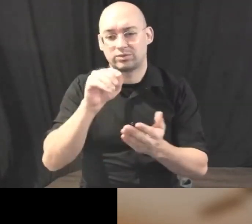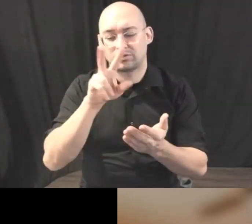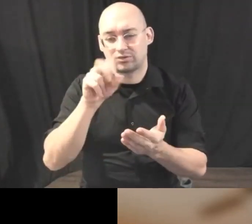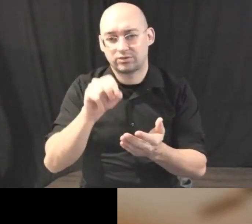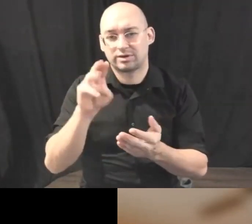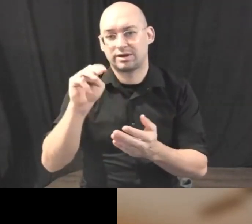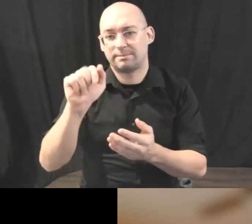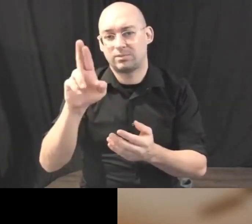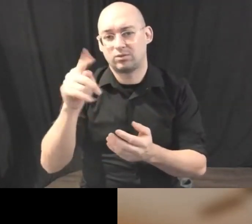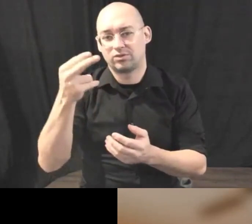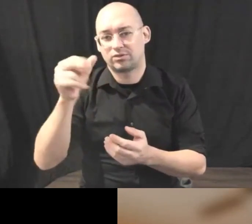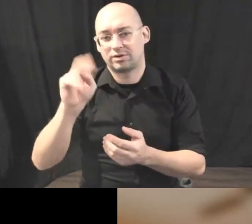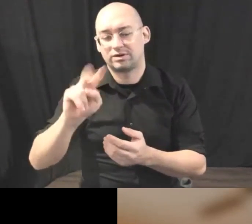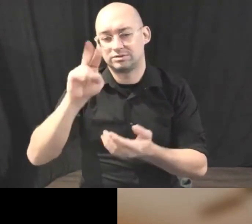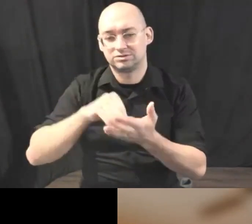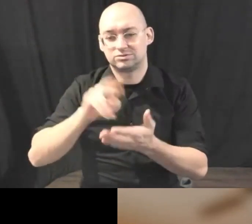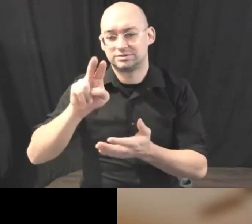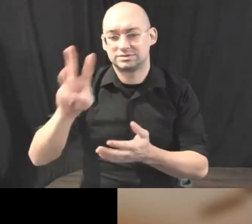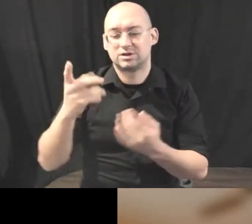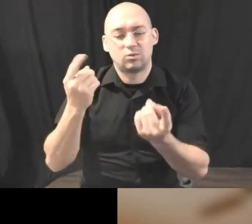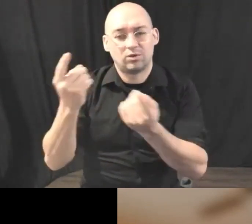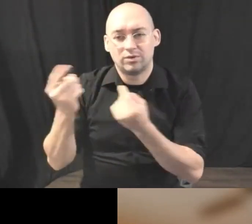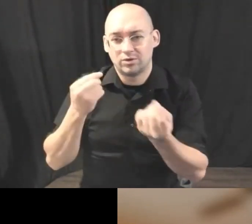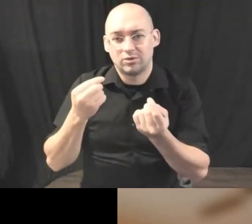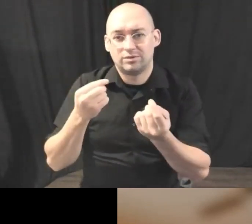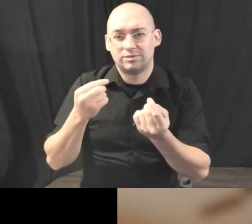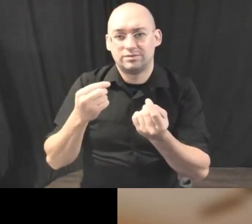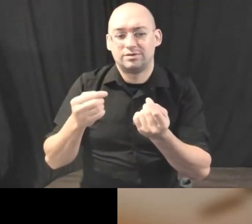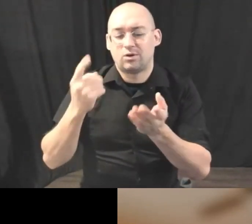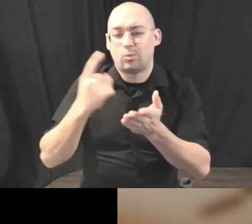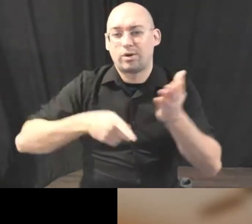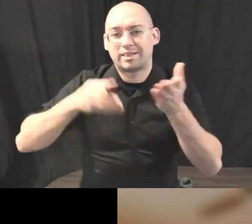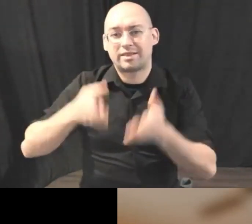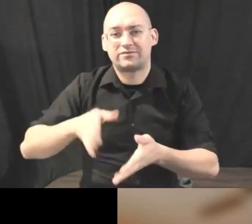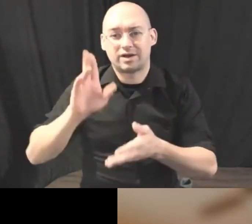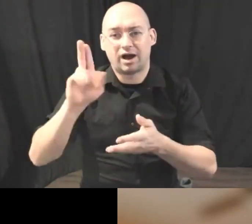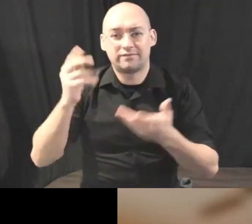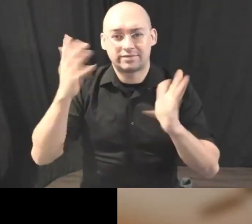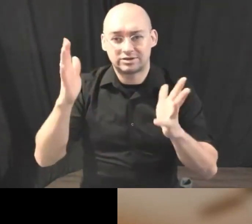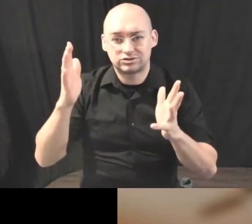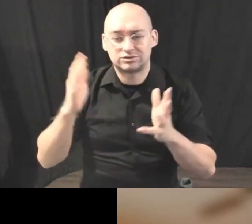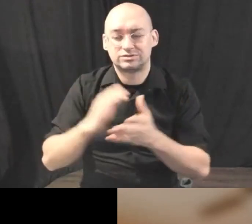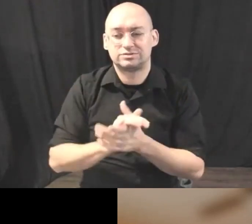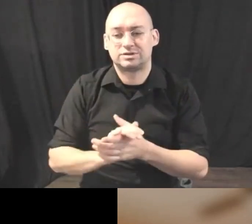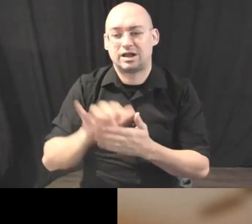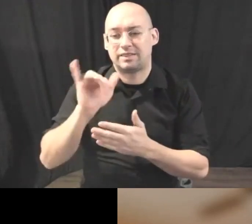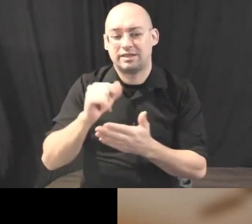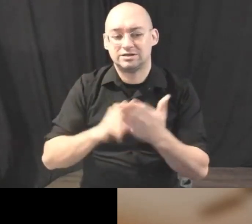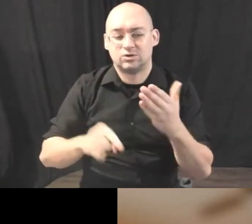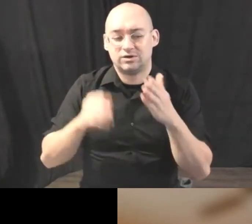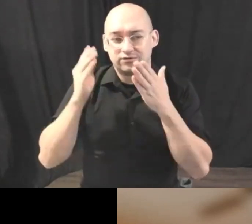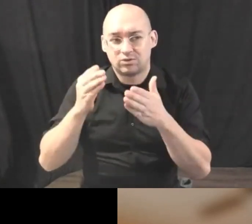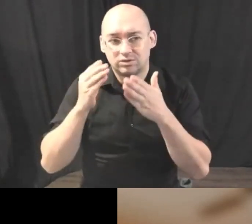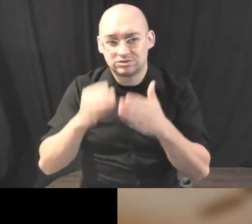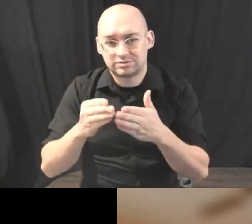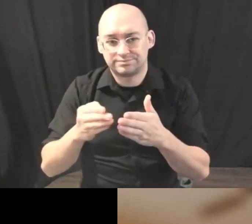here in 2026. What have we done? What have we left undone that's for the next person? So that's something we're all very focused on, is getting that